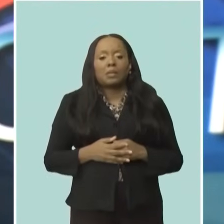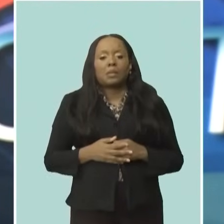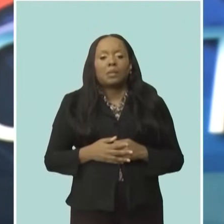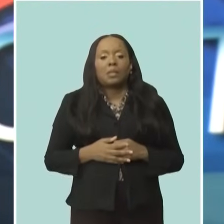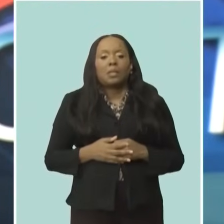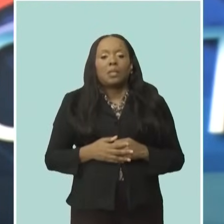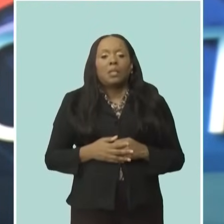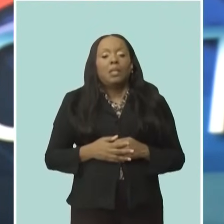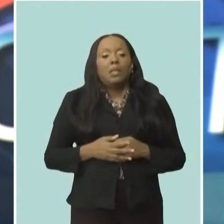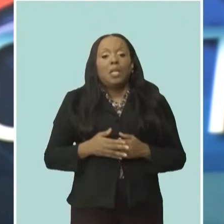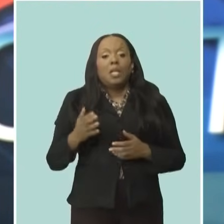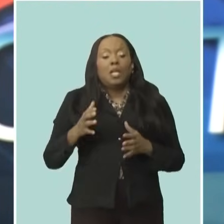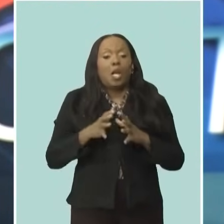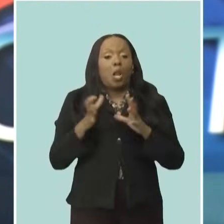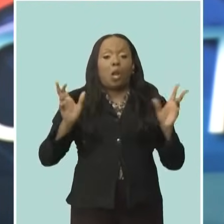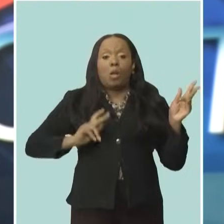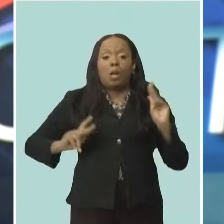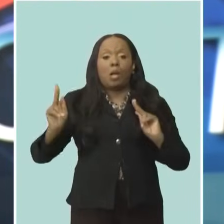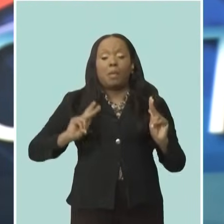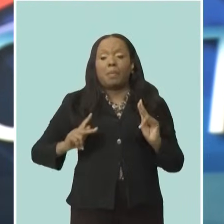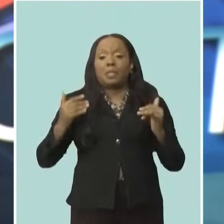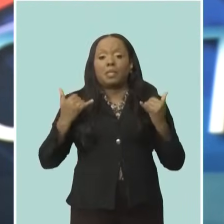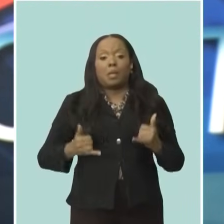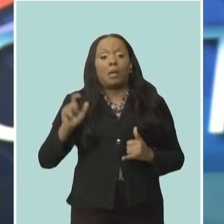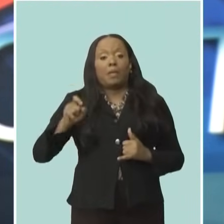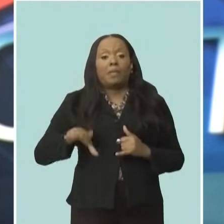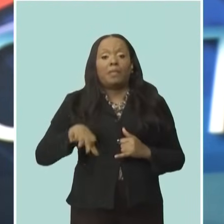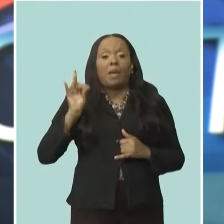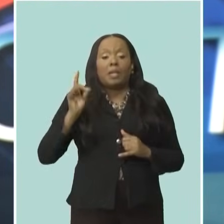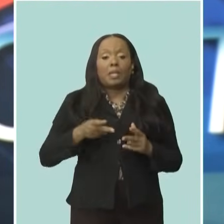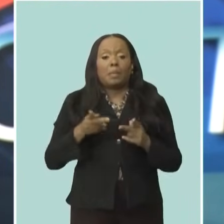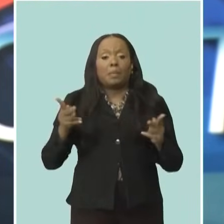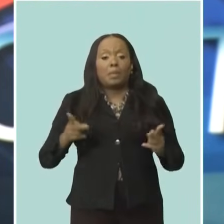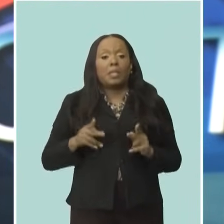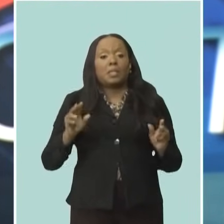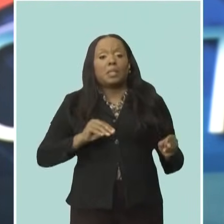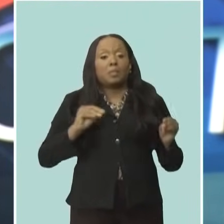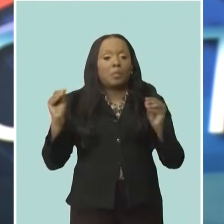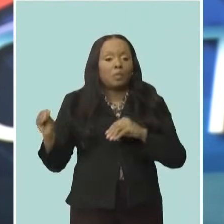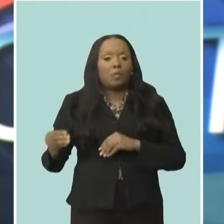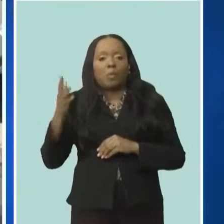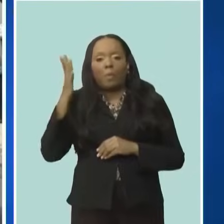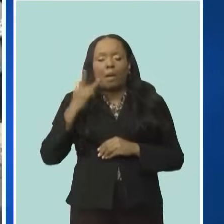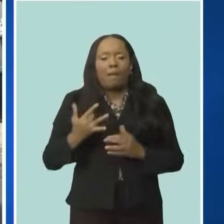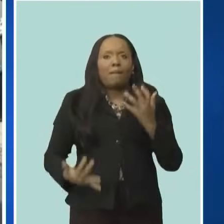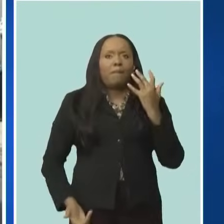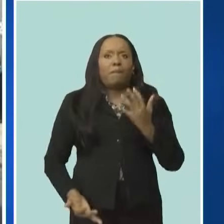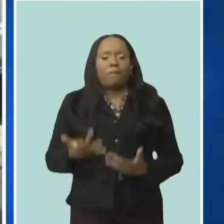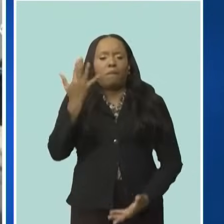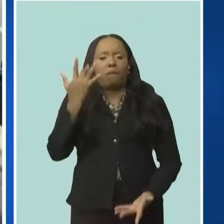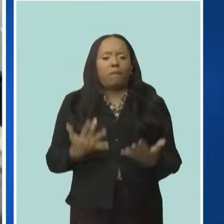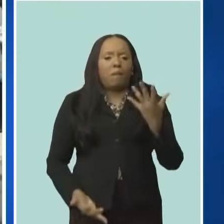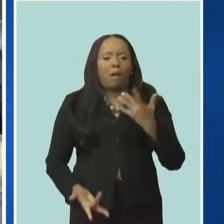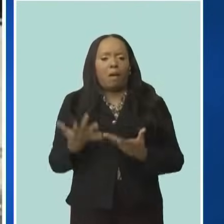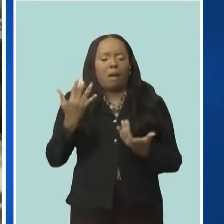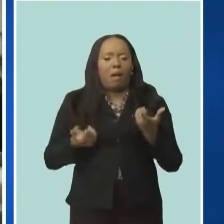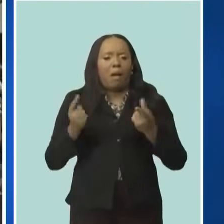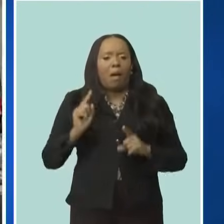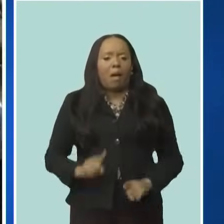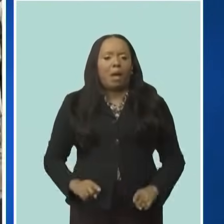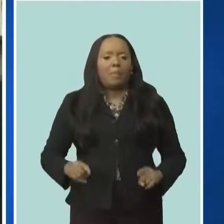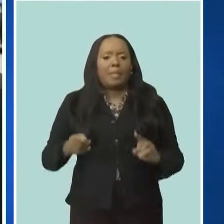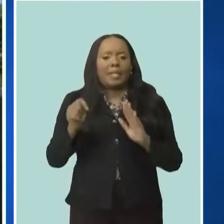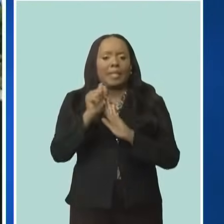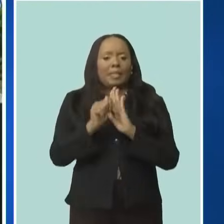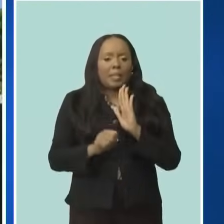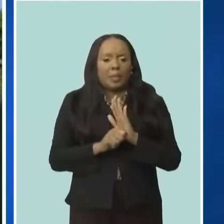now displaced after a fire broke out in a building at King William Street, Bridgetown this morning. Deputy Chief Fire Officer Henderson